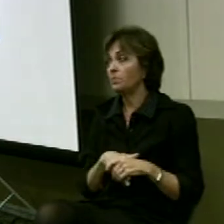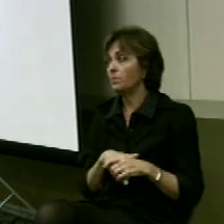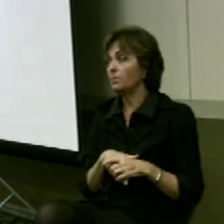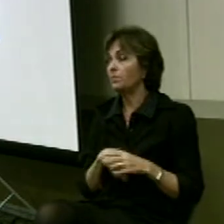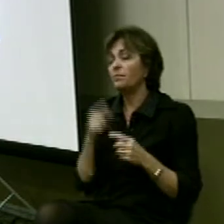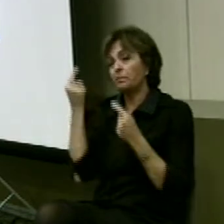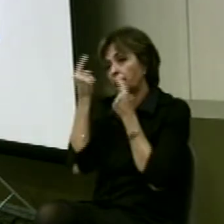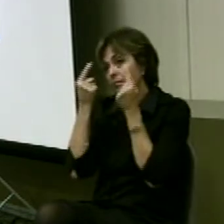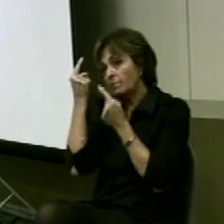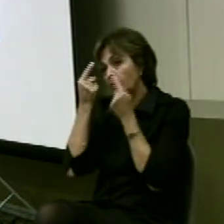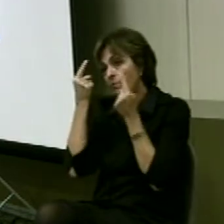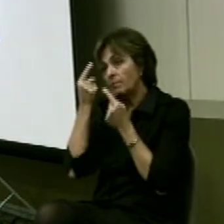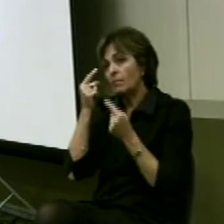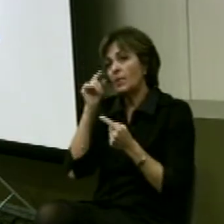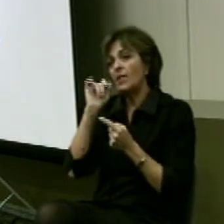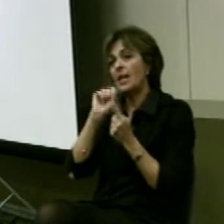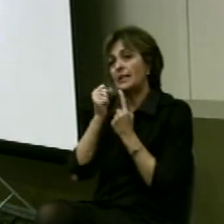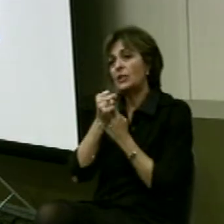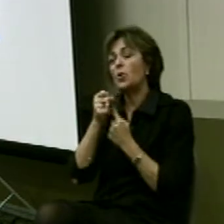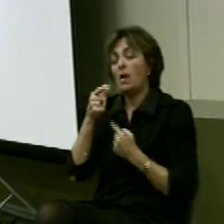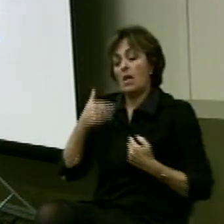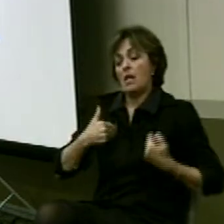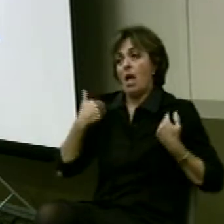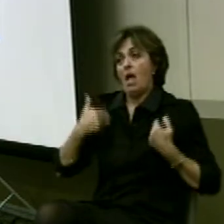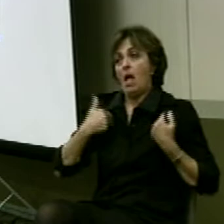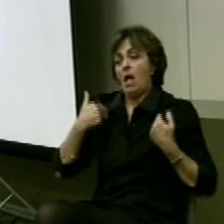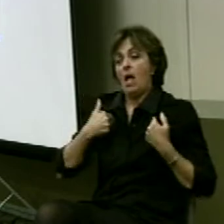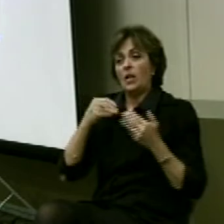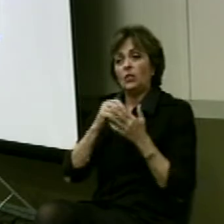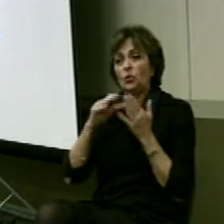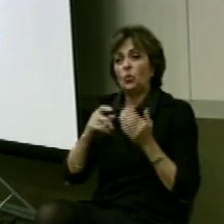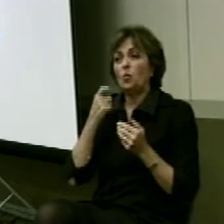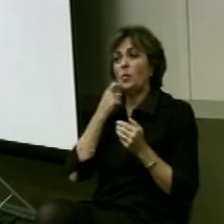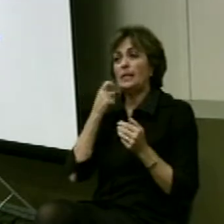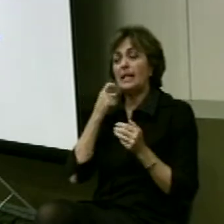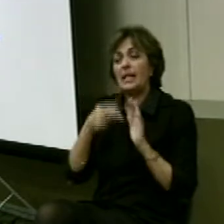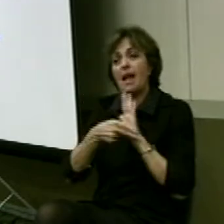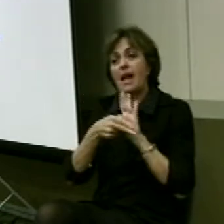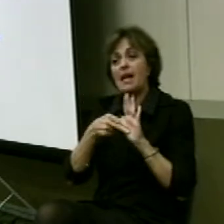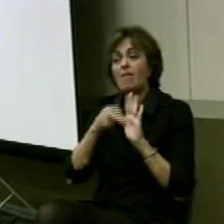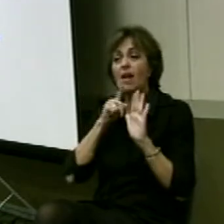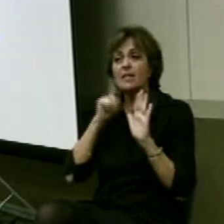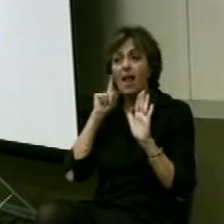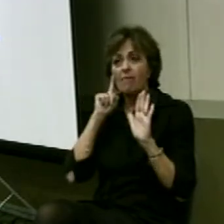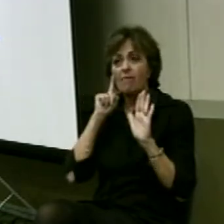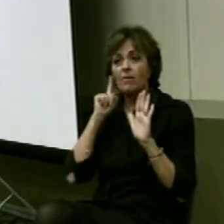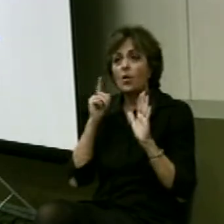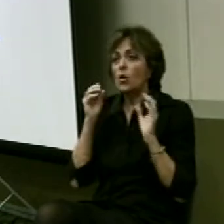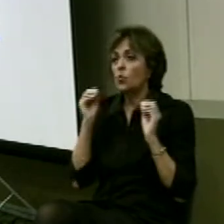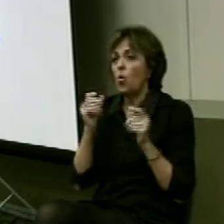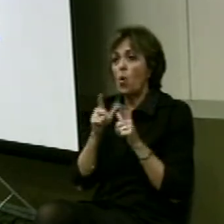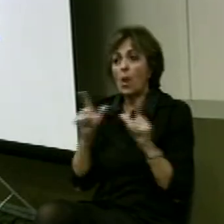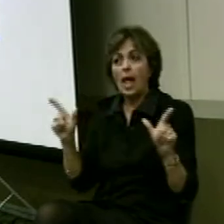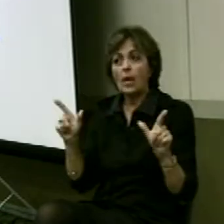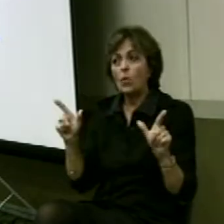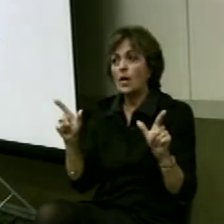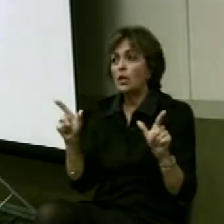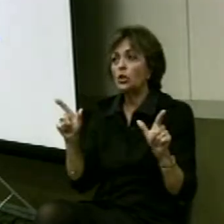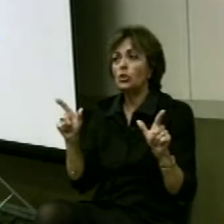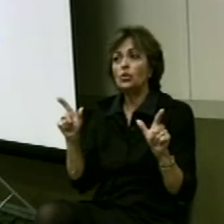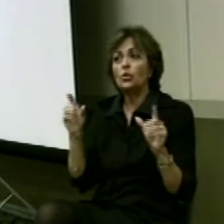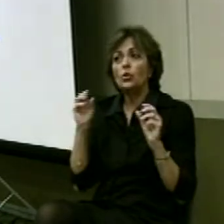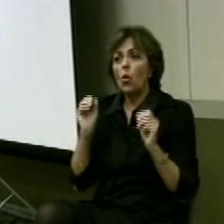So what we had to do, take into account the situation. He's a very young student, just recently identified as